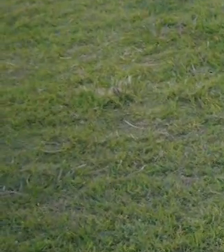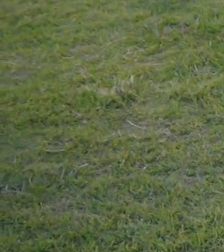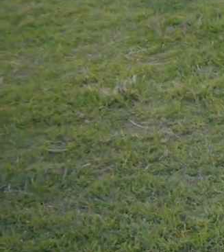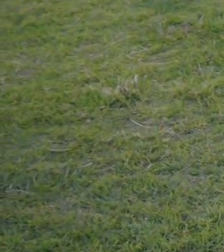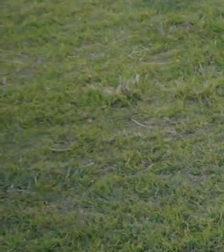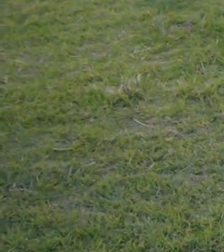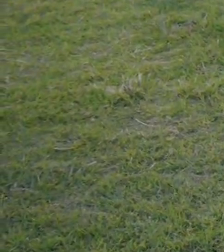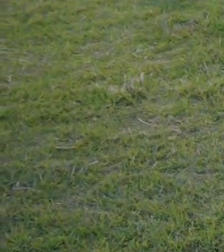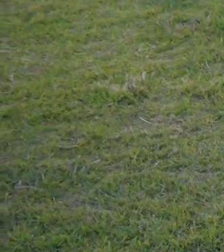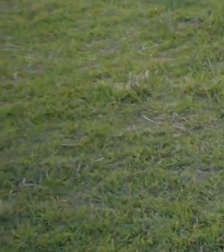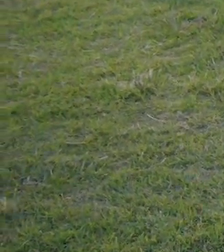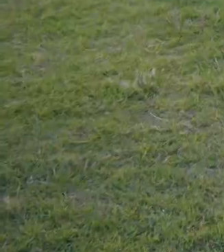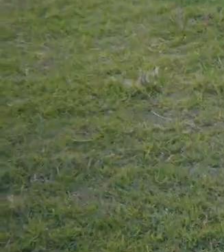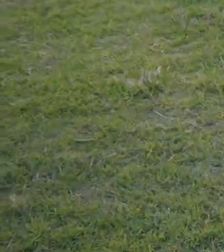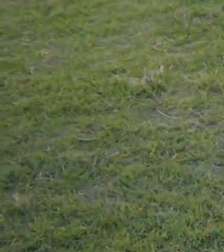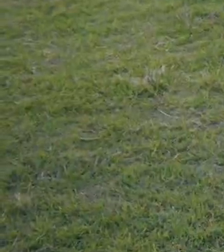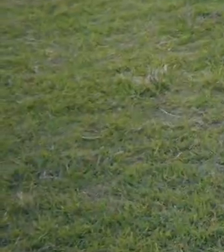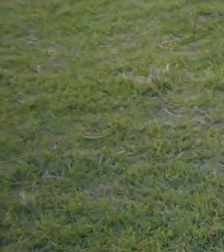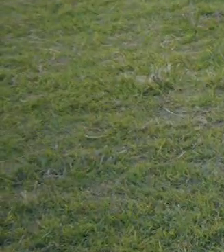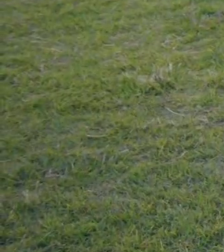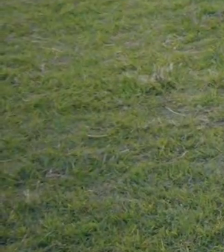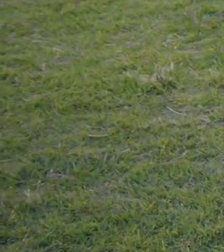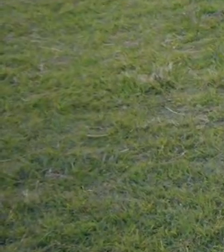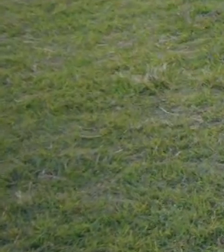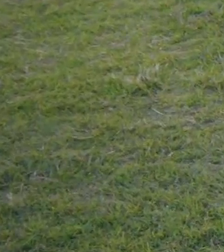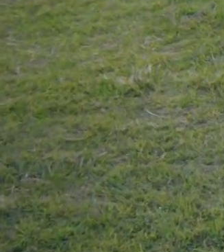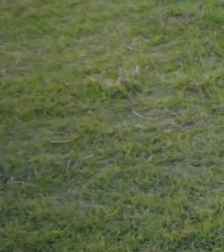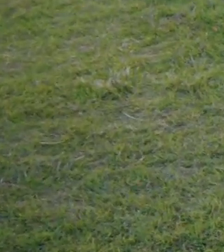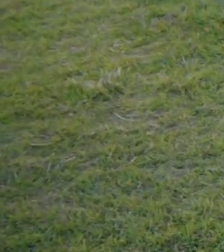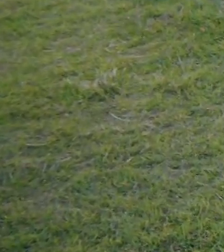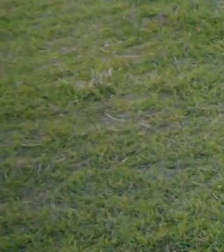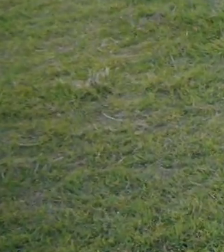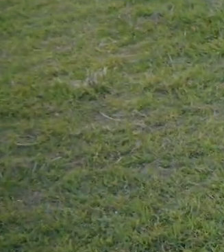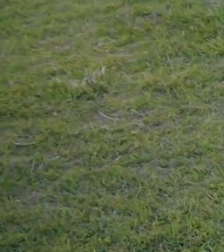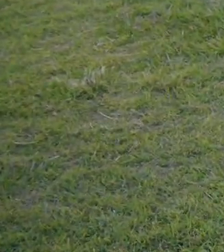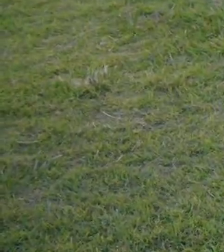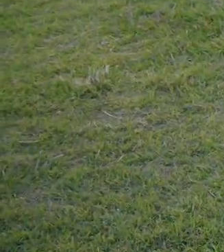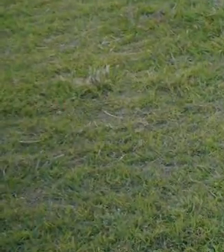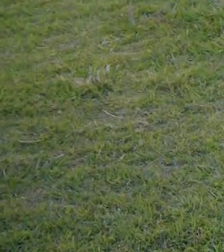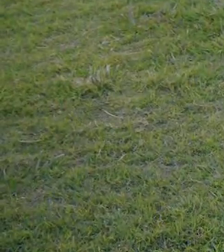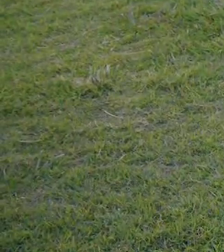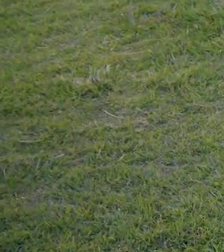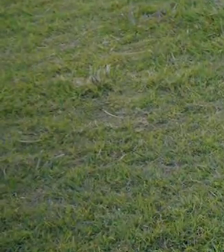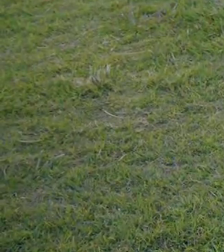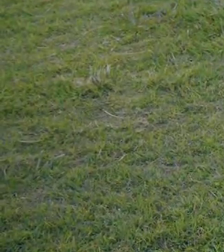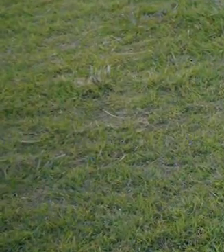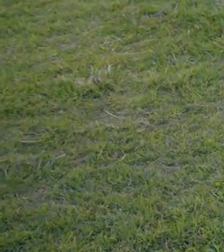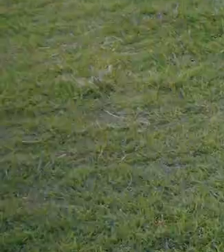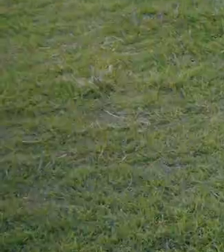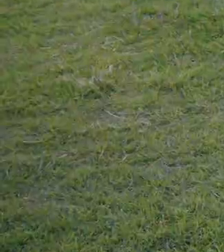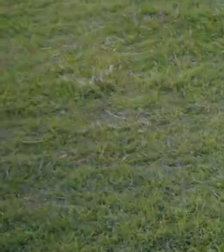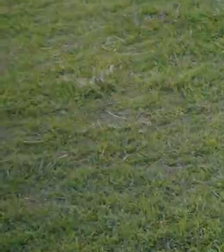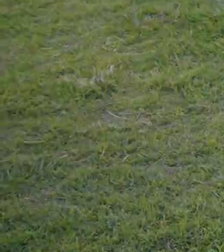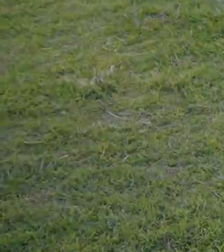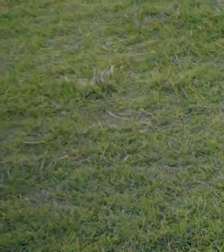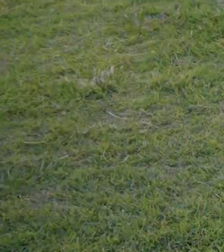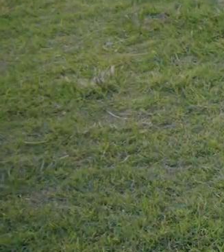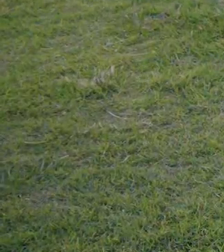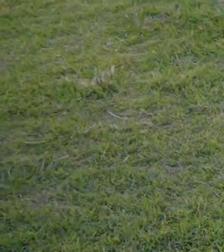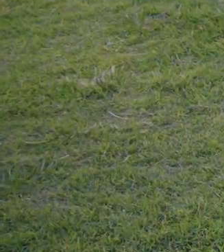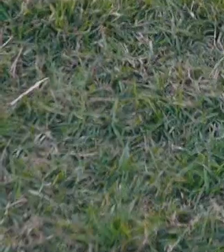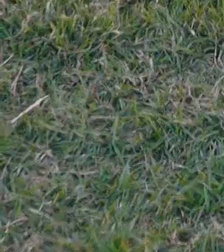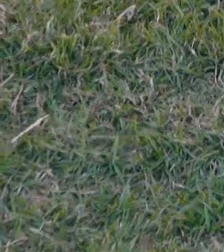verse other schools and learn new skills. That's wonderful, isn't it? I think we could do some netball moves right here, right now. Okay, let's do it. Our